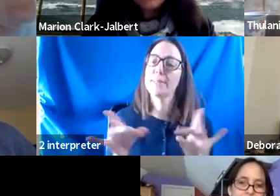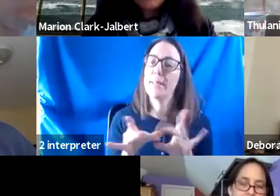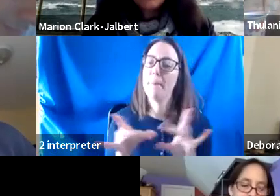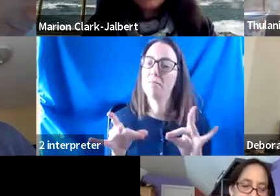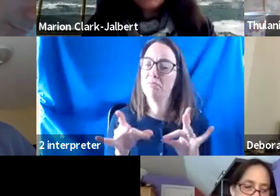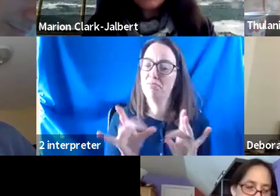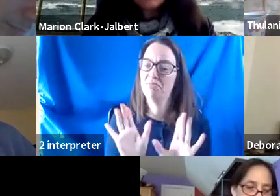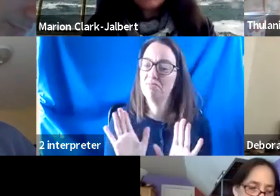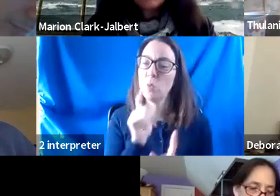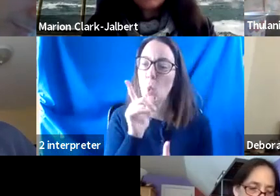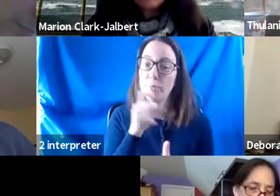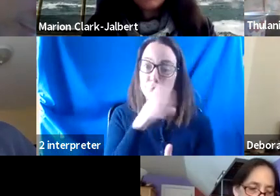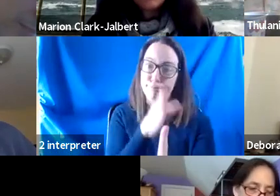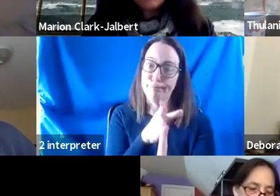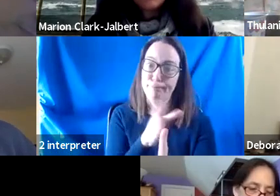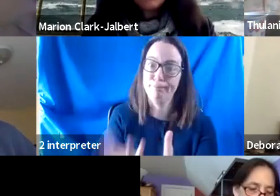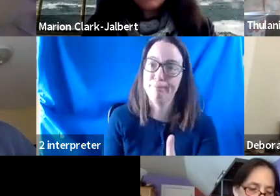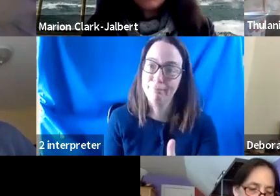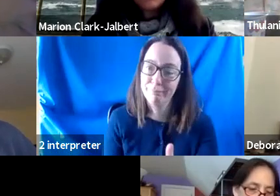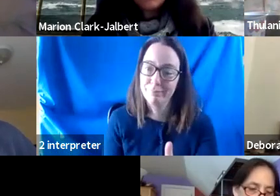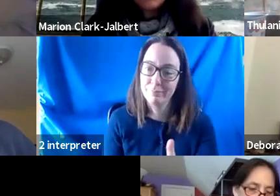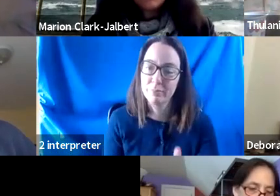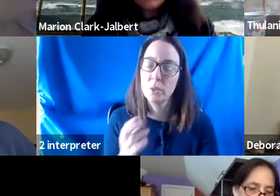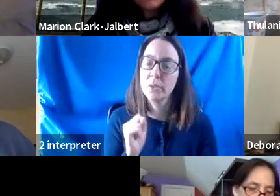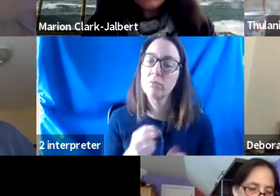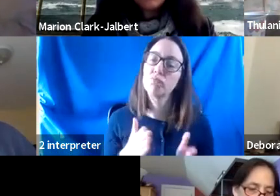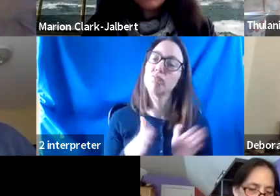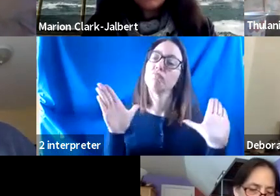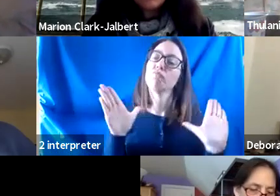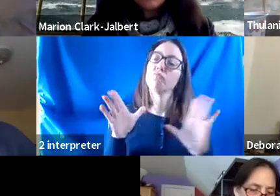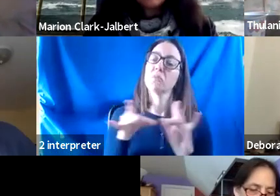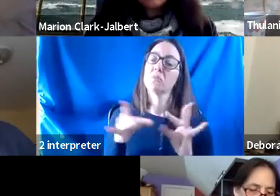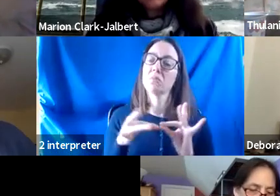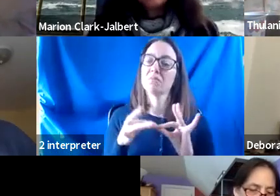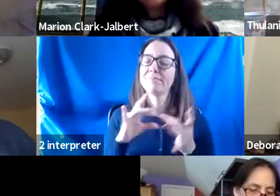returning to like the comfort agreement or working agreement or brave space agreements,